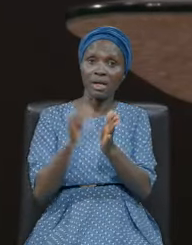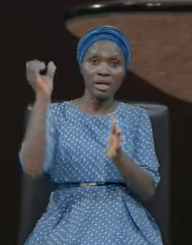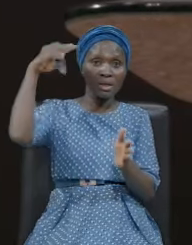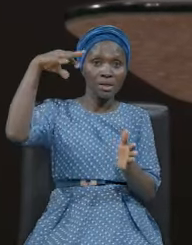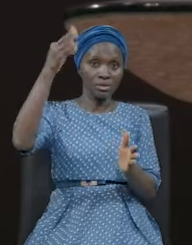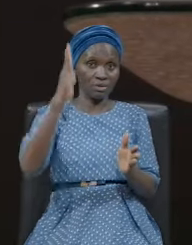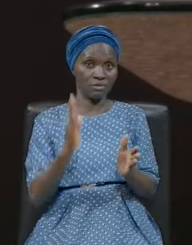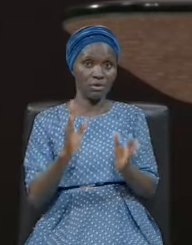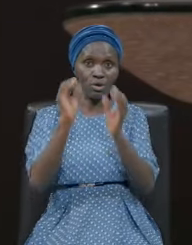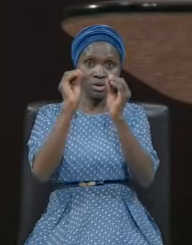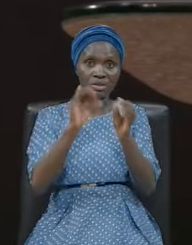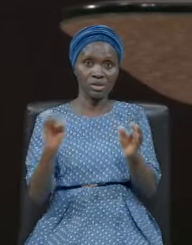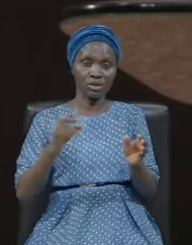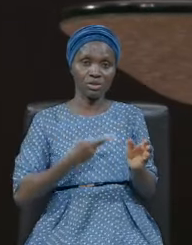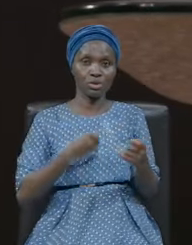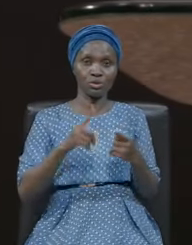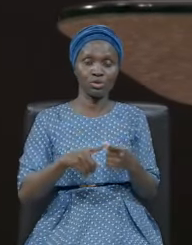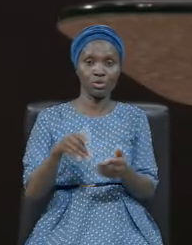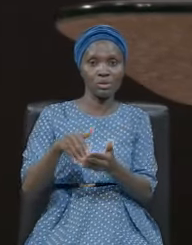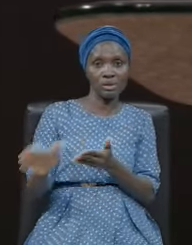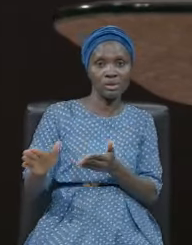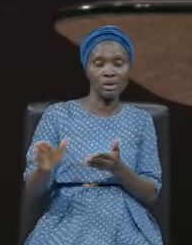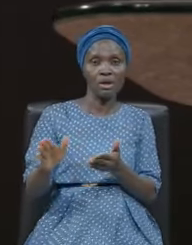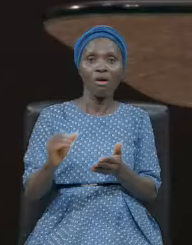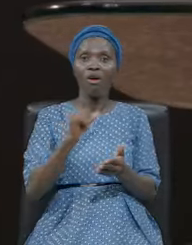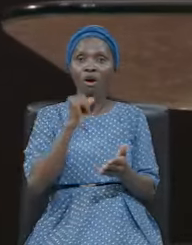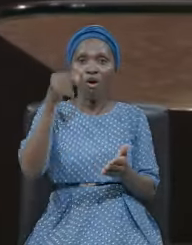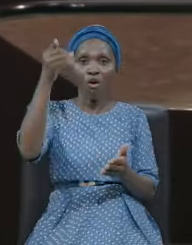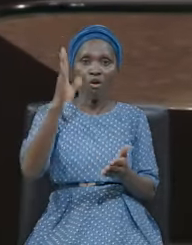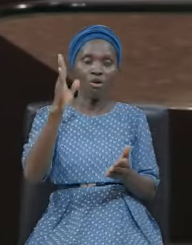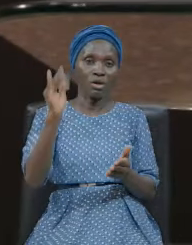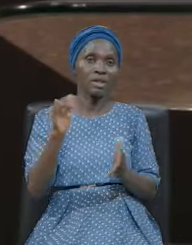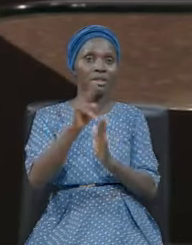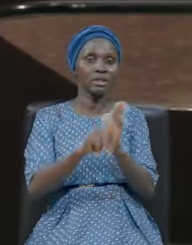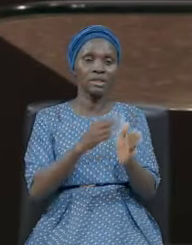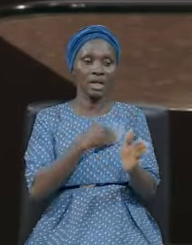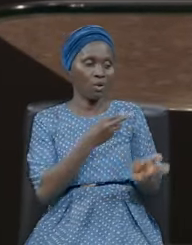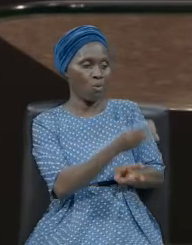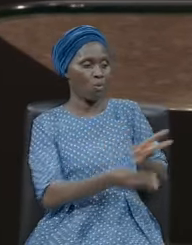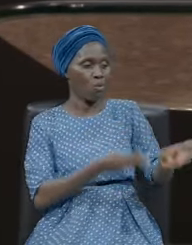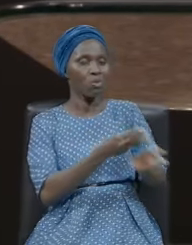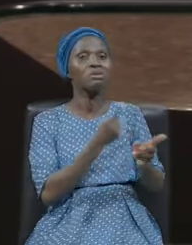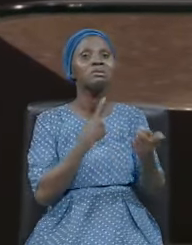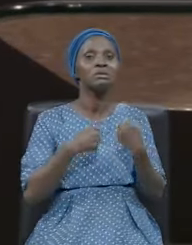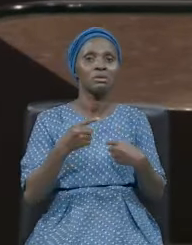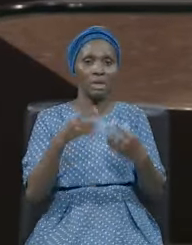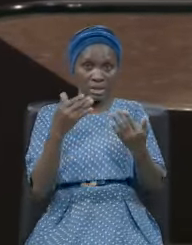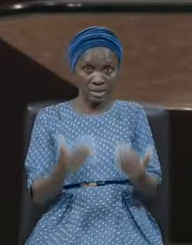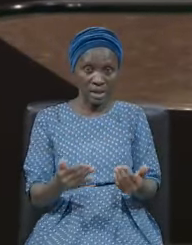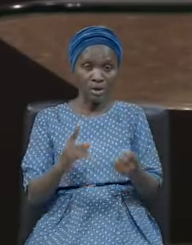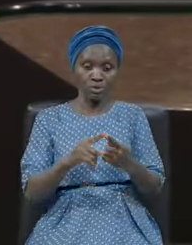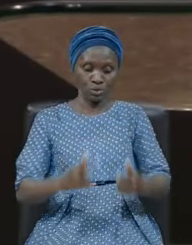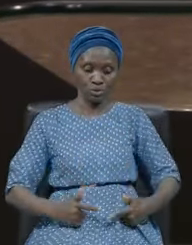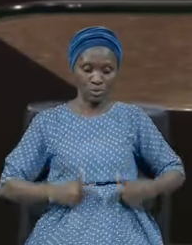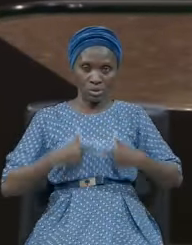denying ungodliness and worldly laws, we should live soberly. The people who